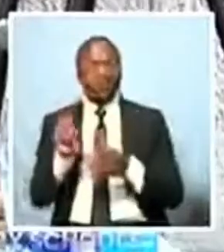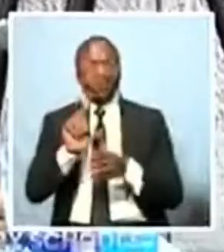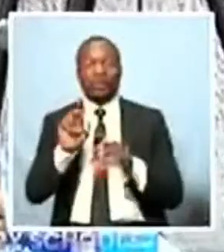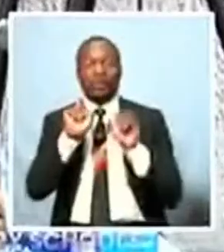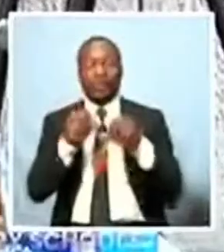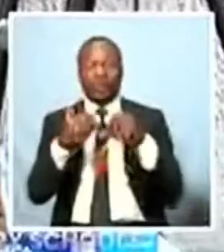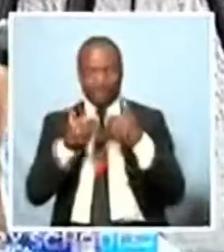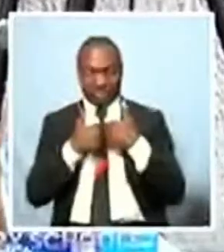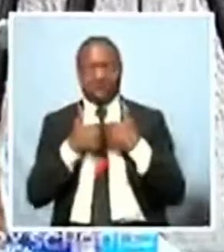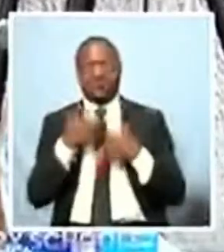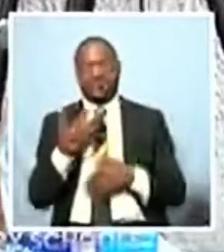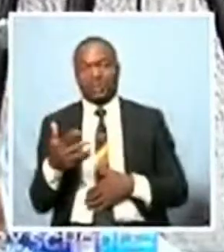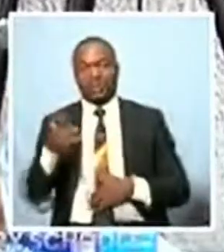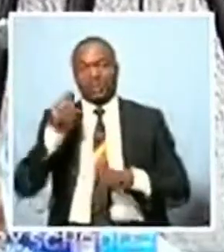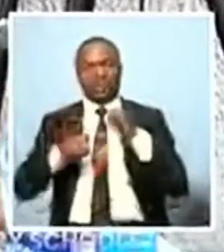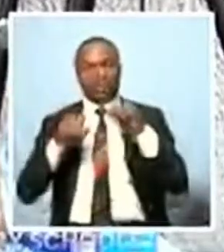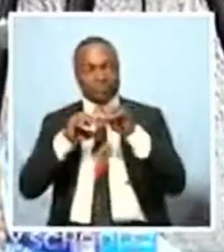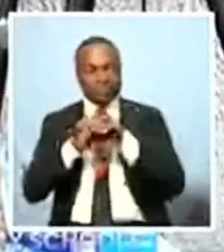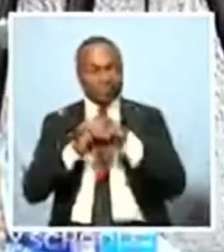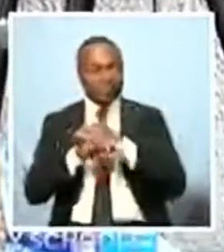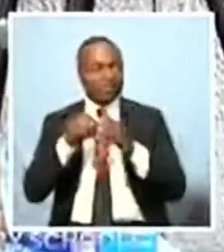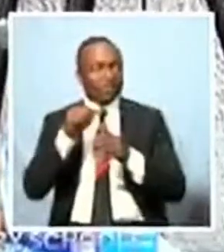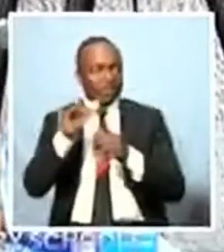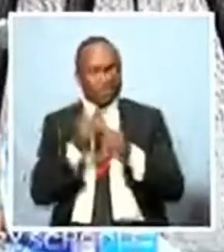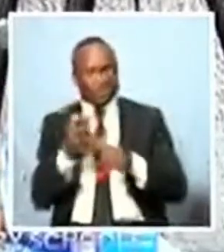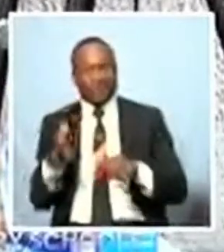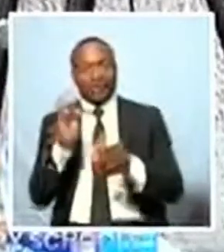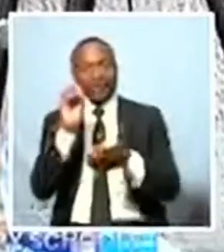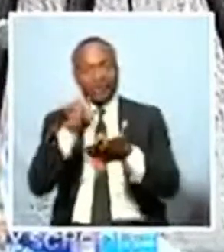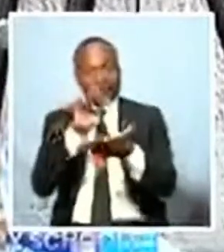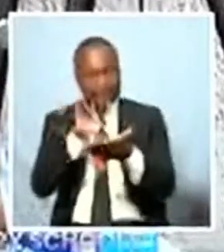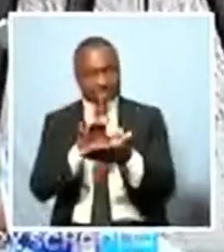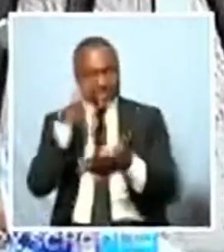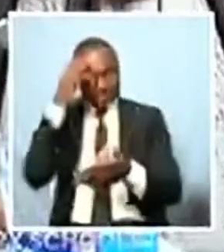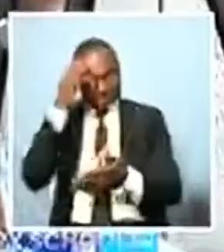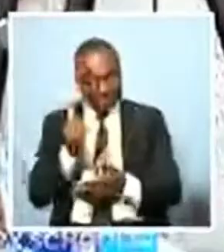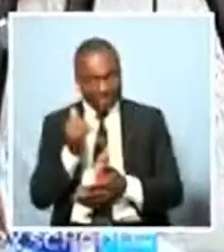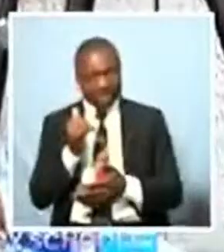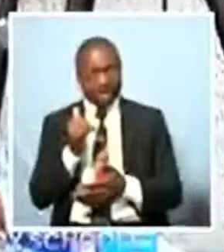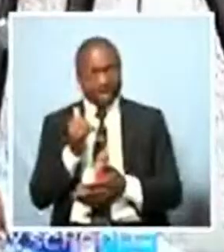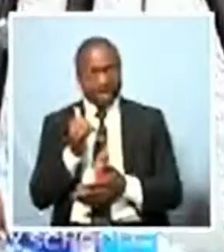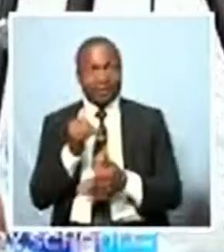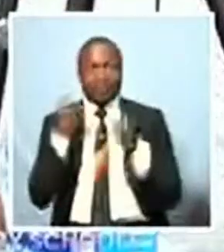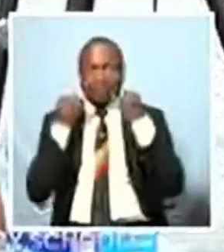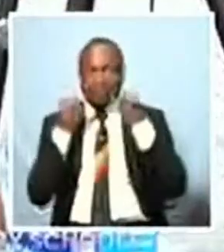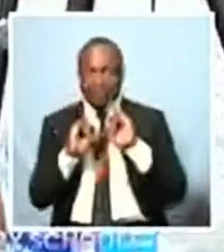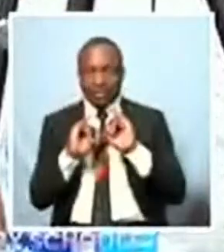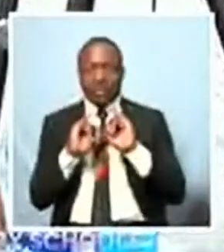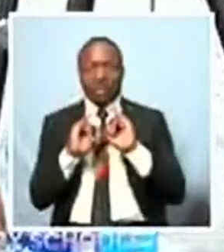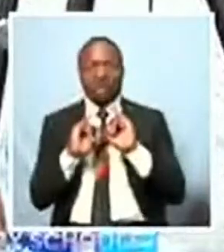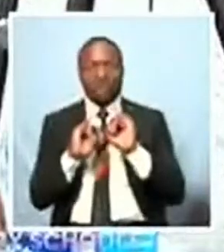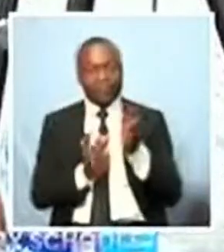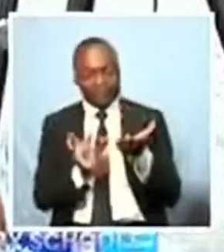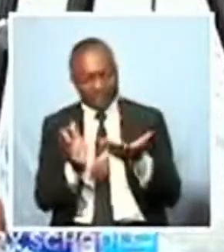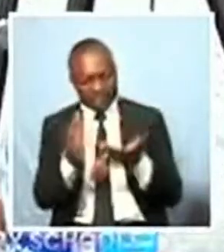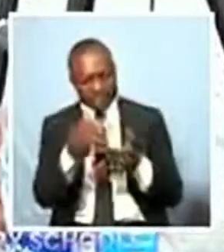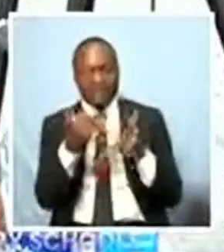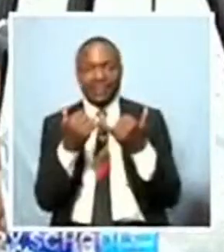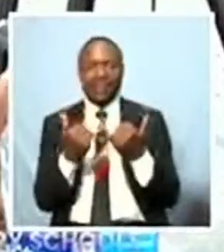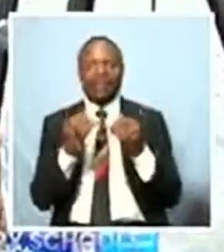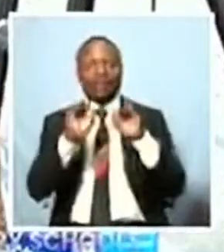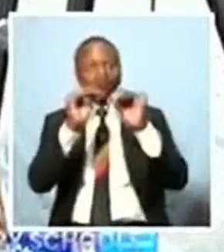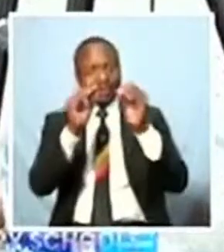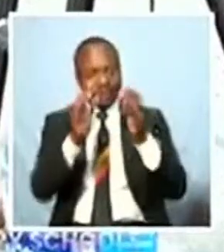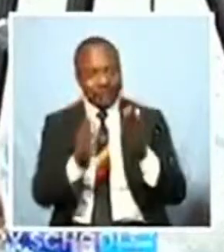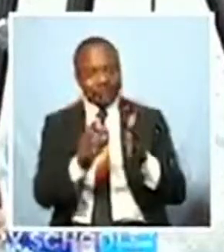be able to access everything that is put on that resource. So this is why, even from the data that we have collected so far, our teachers